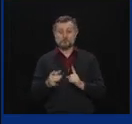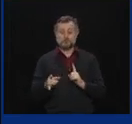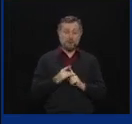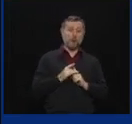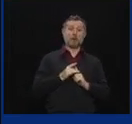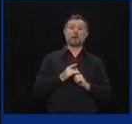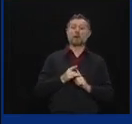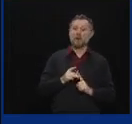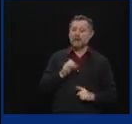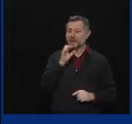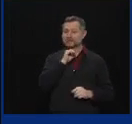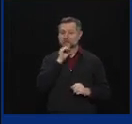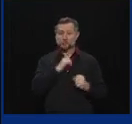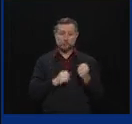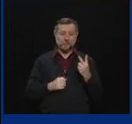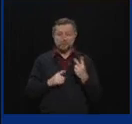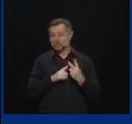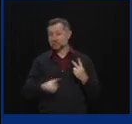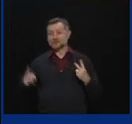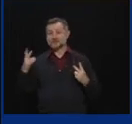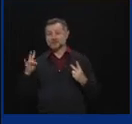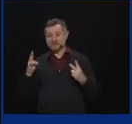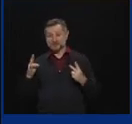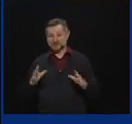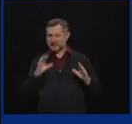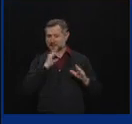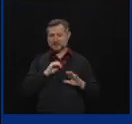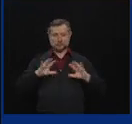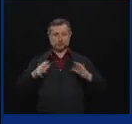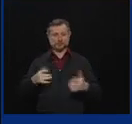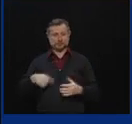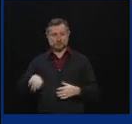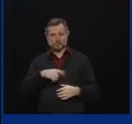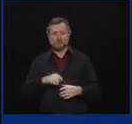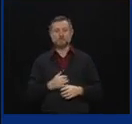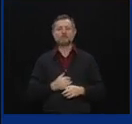to 17-year-old age category,